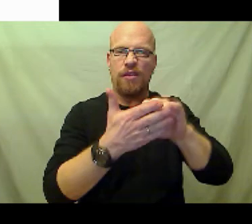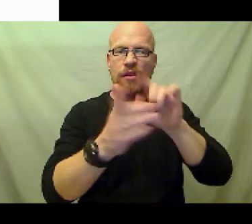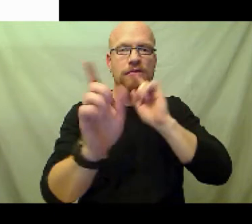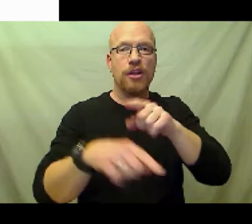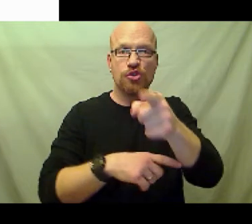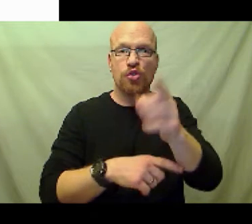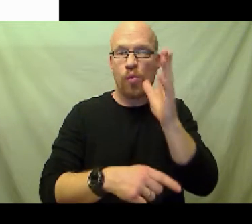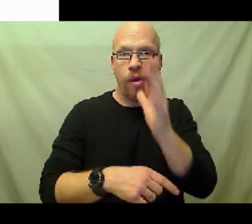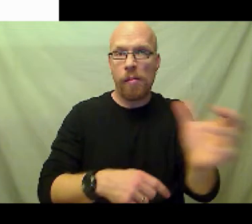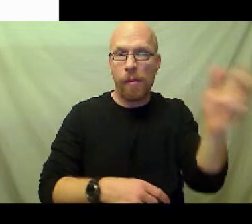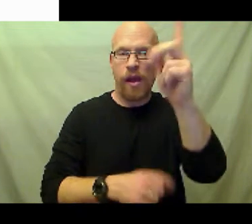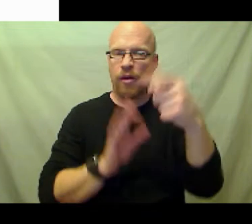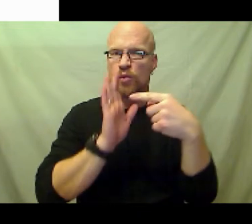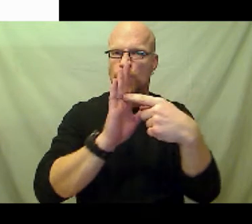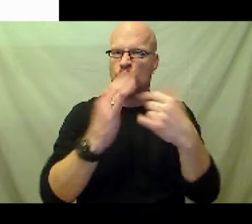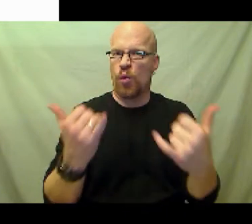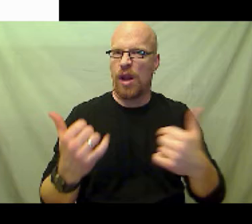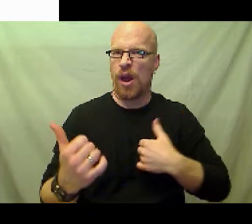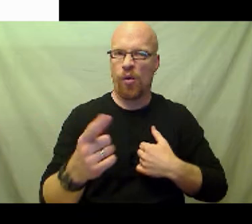parentheses squared.